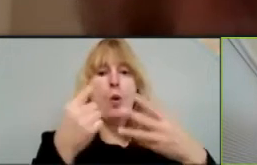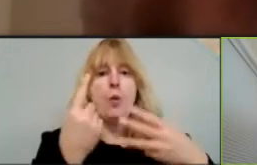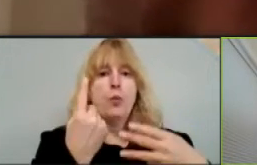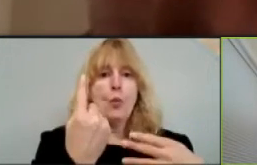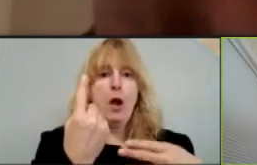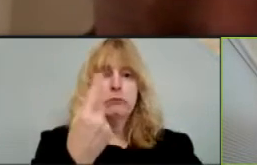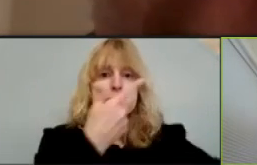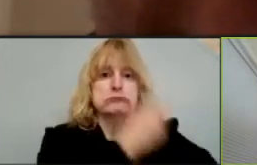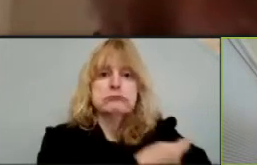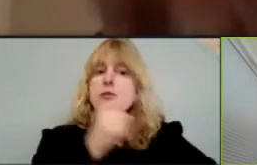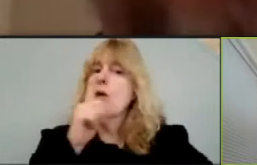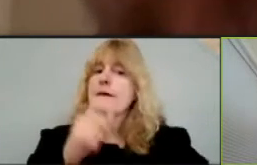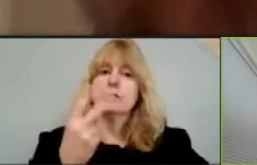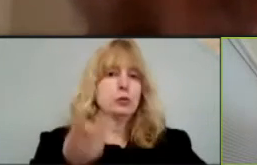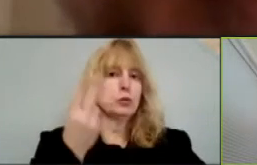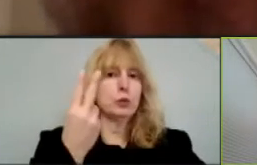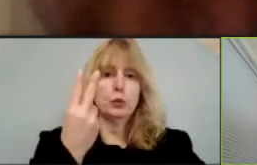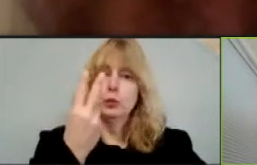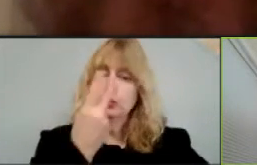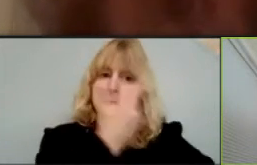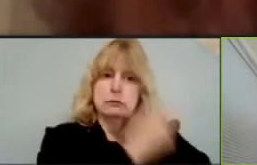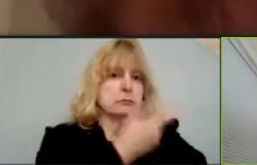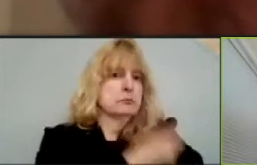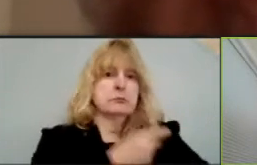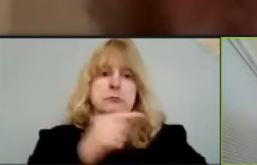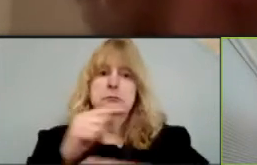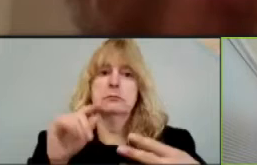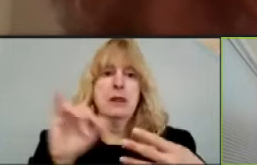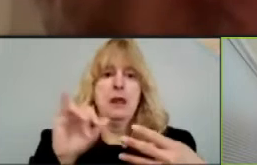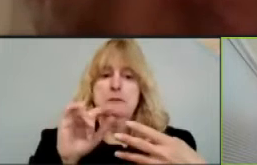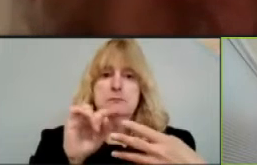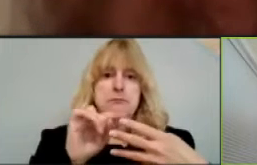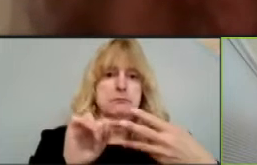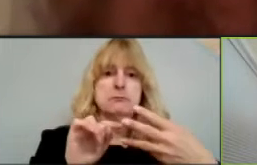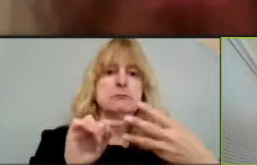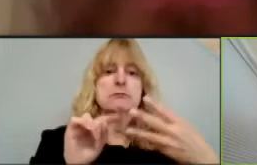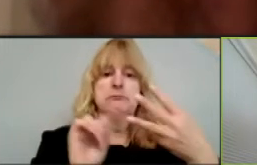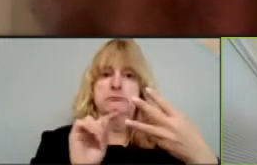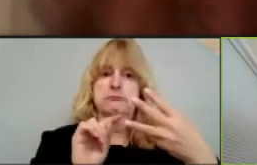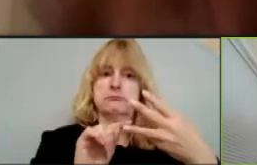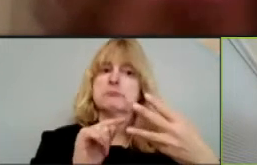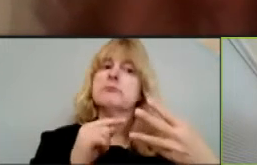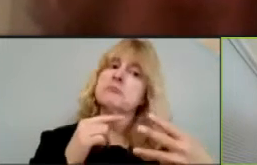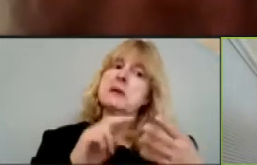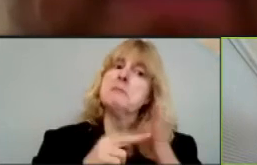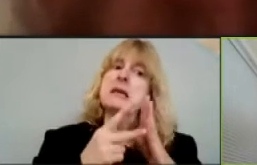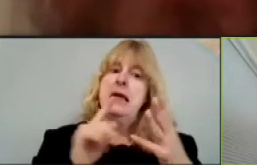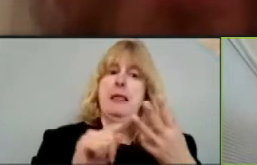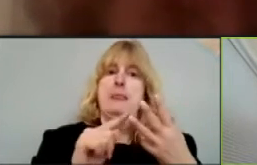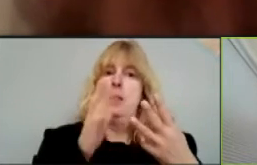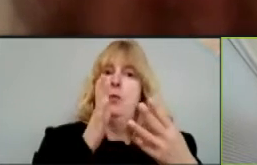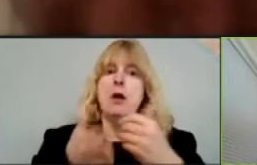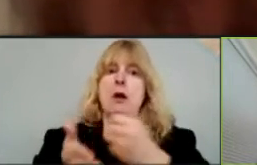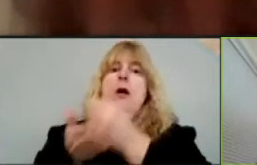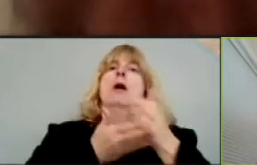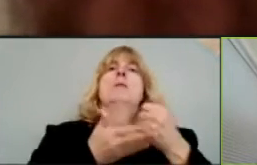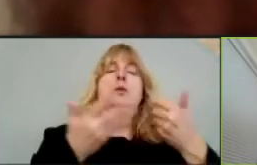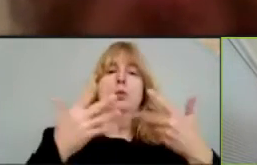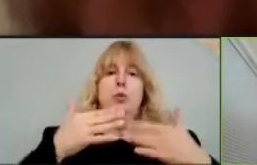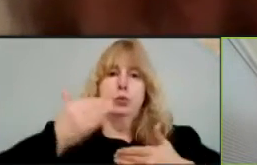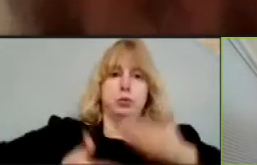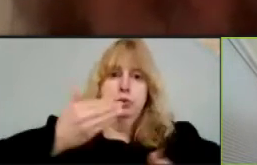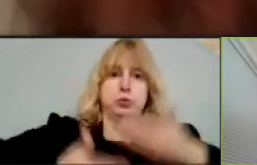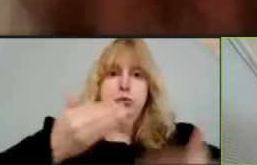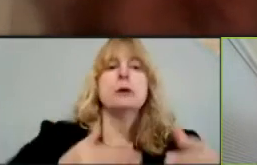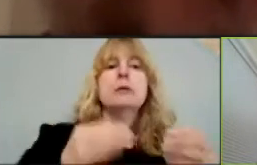so that could really help us along with our fight against this disease. So the very first vaccine that I want to talk about is the